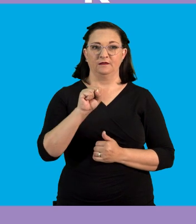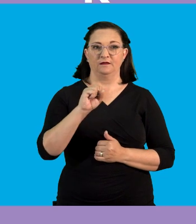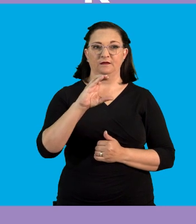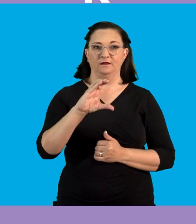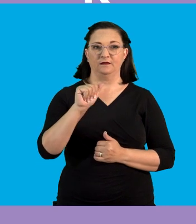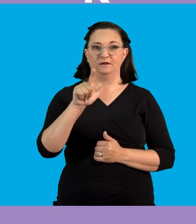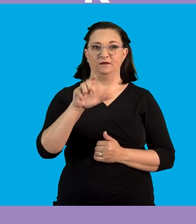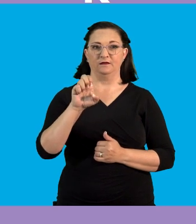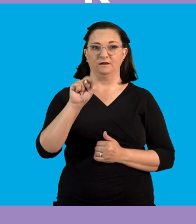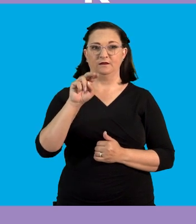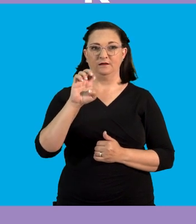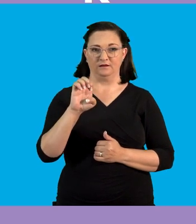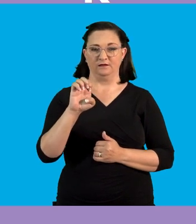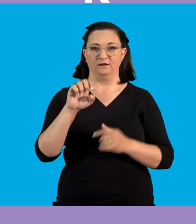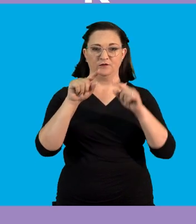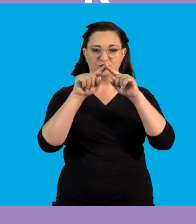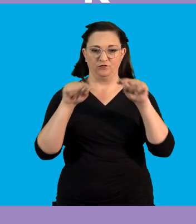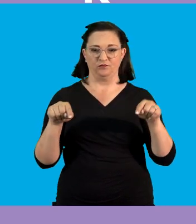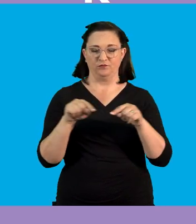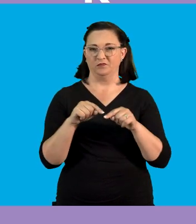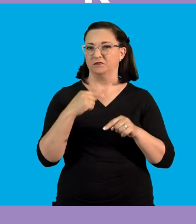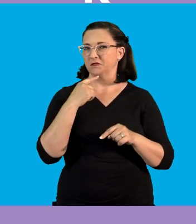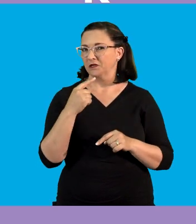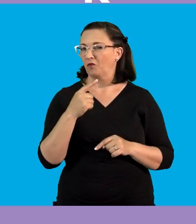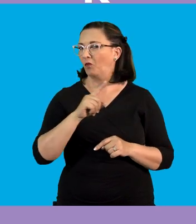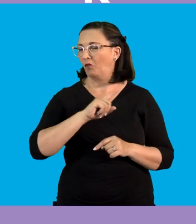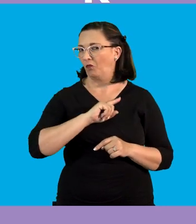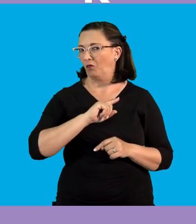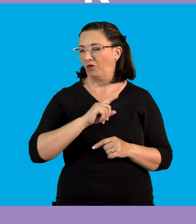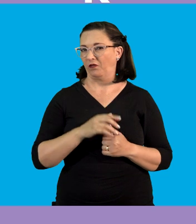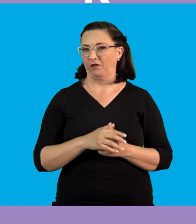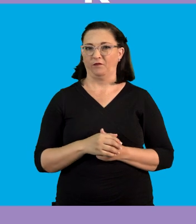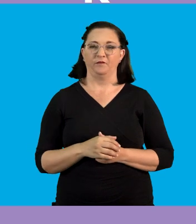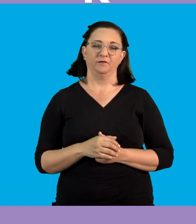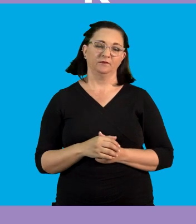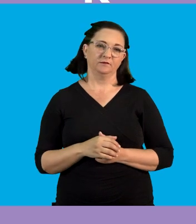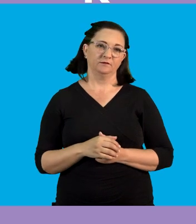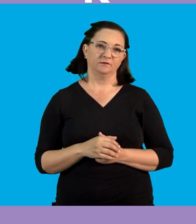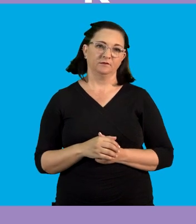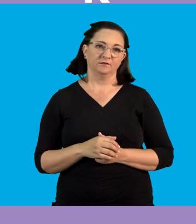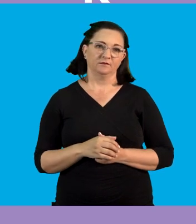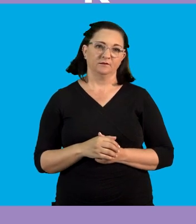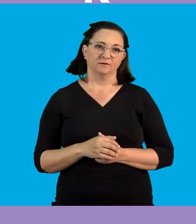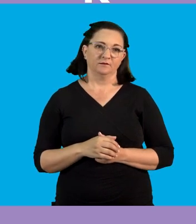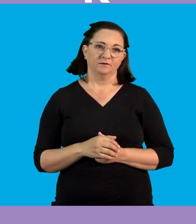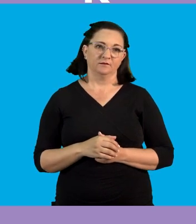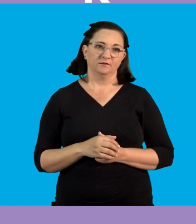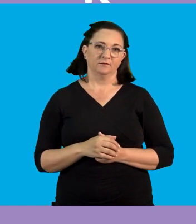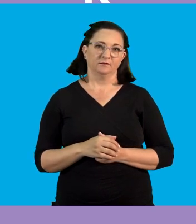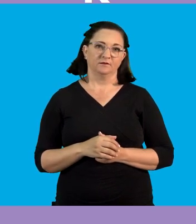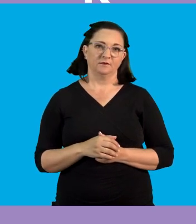triangles and state why. Let's look at those at the diagram. You would see